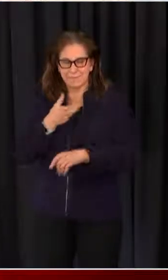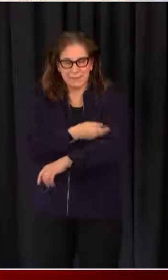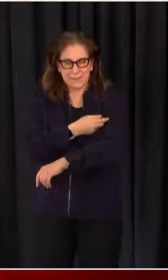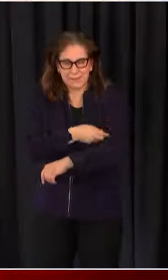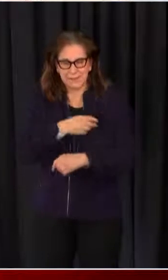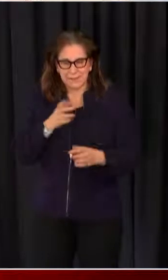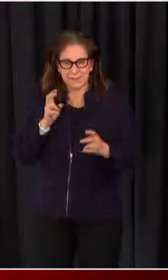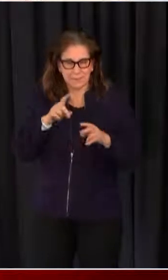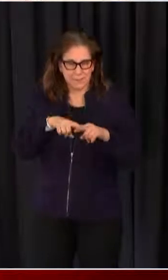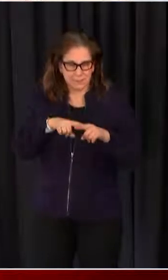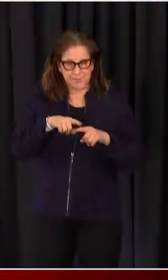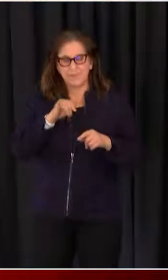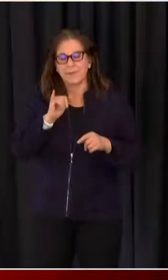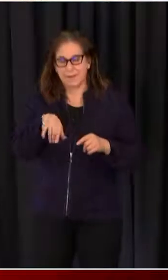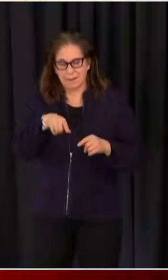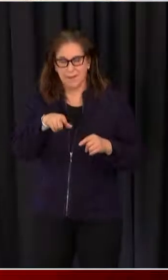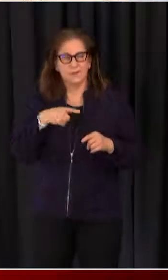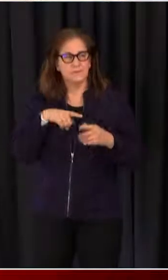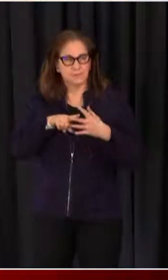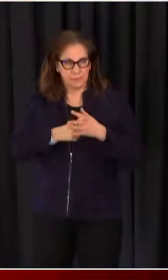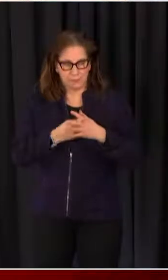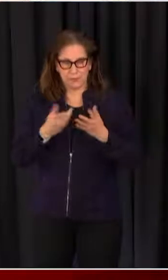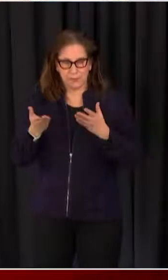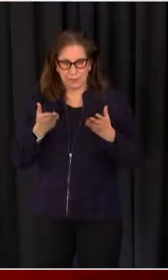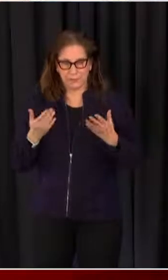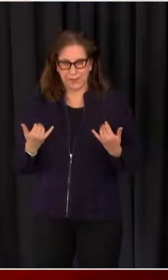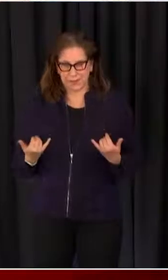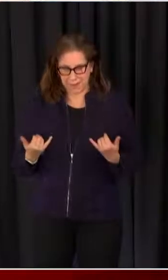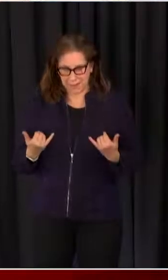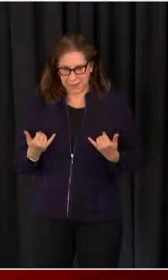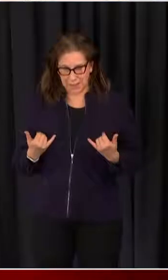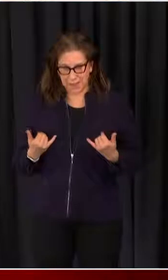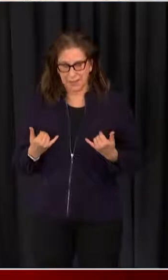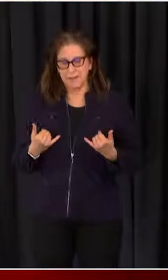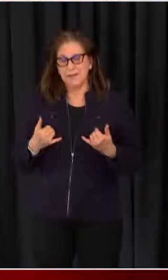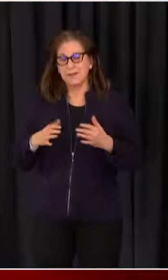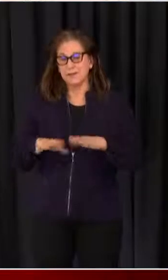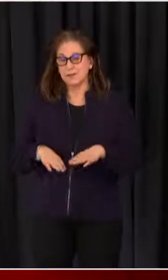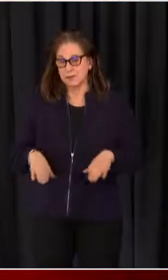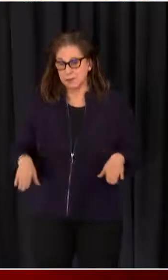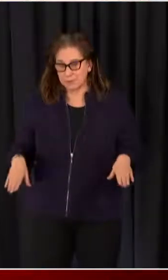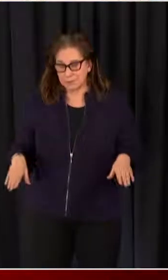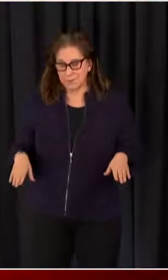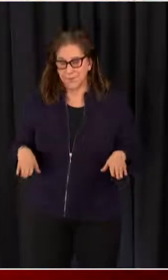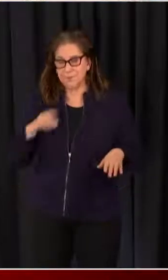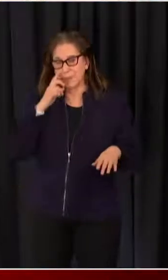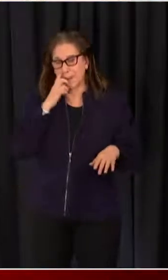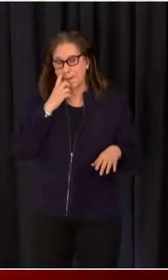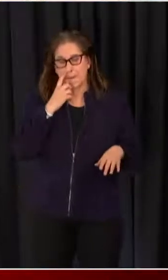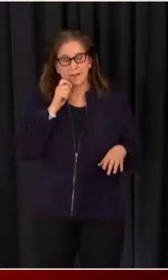And you can link to the children's page at